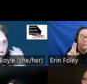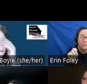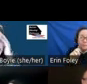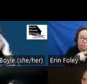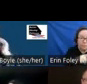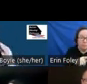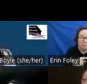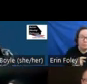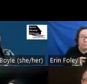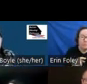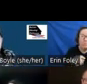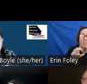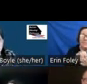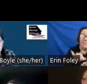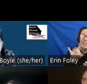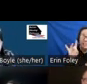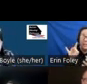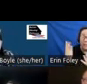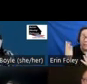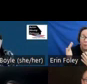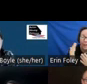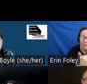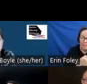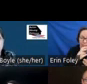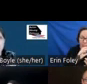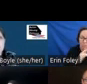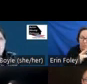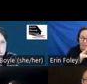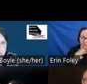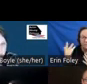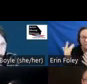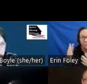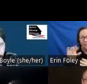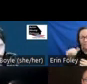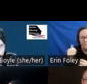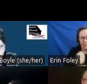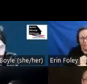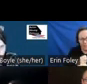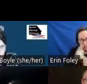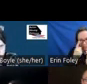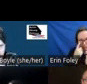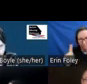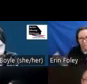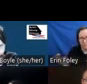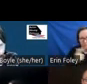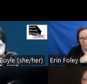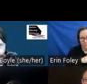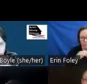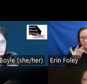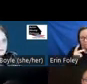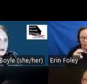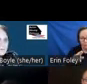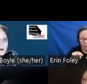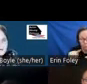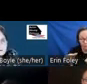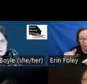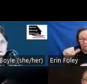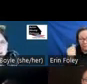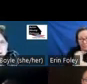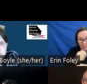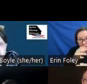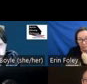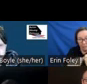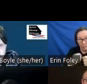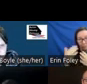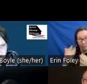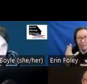Gets on the Section 8 waiting list at 18 and waits 10 years for a voucher. While waiting, her mother is her